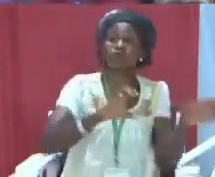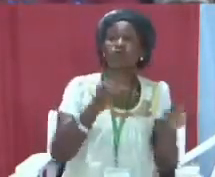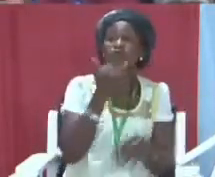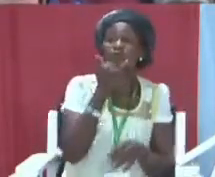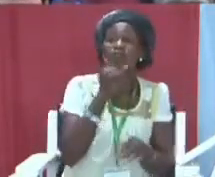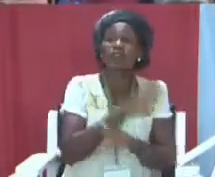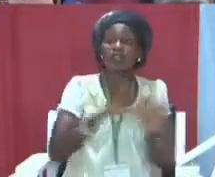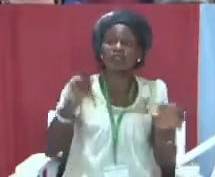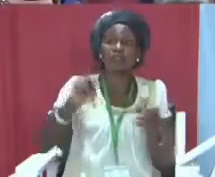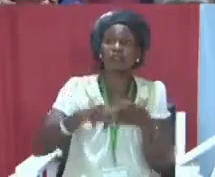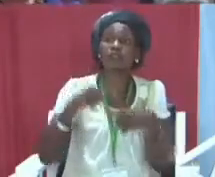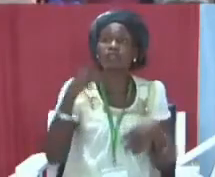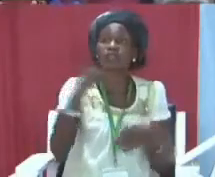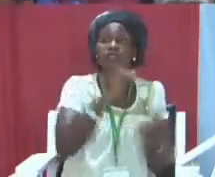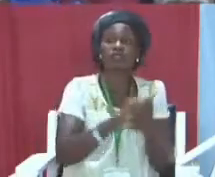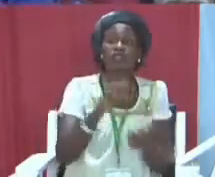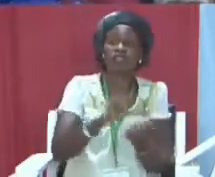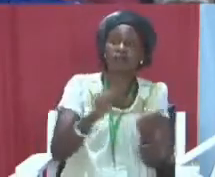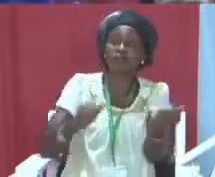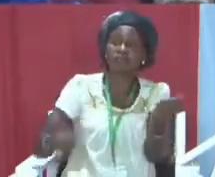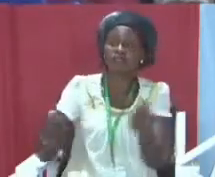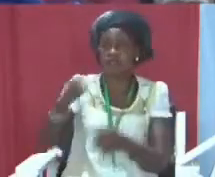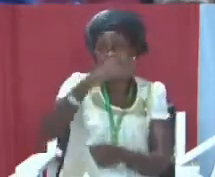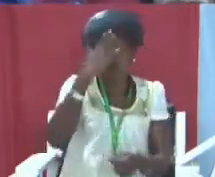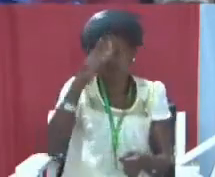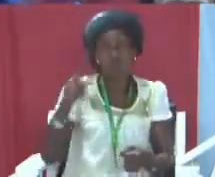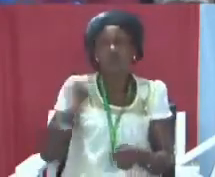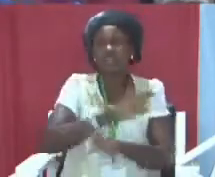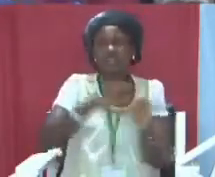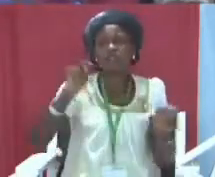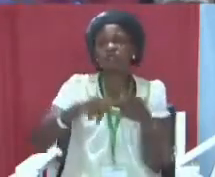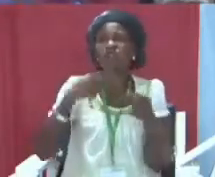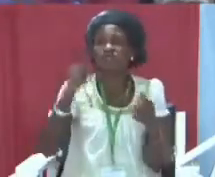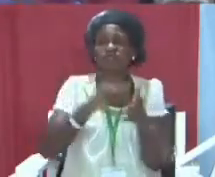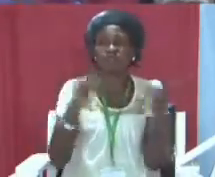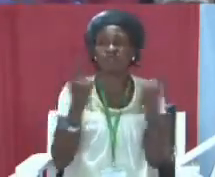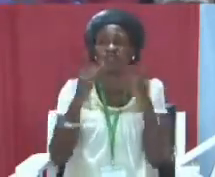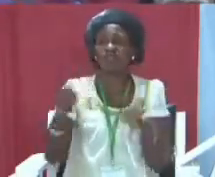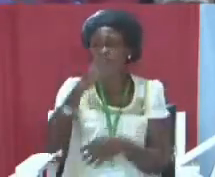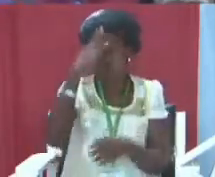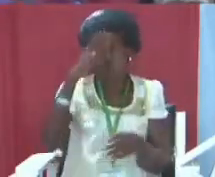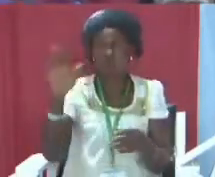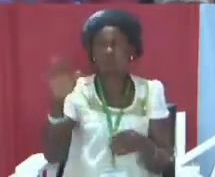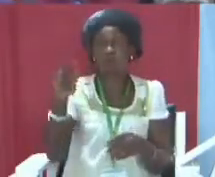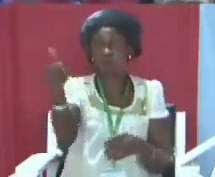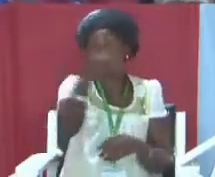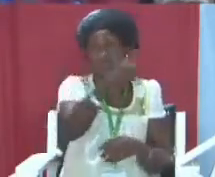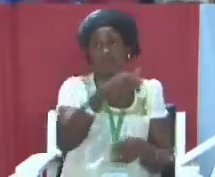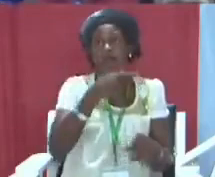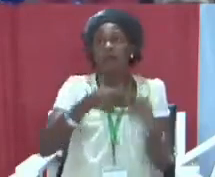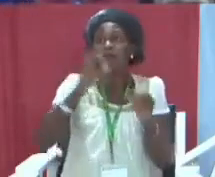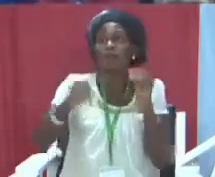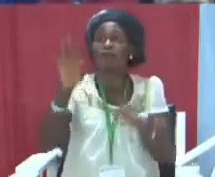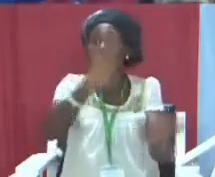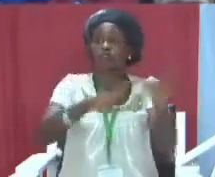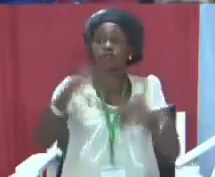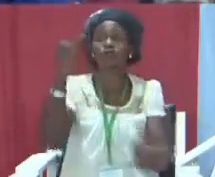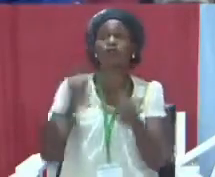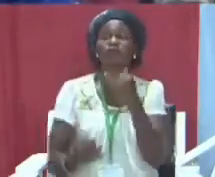I don't need to tell you you're a backslider. You know. I don't need to tell you you're a sinner. You know if you are one. But if you want the siege to be